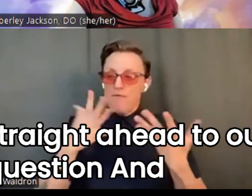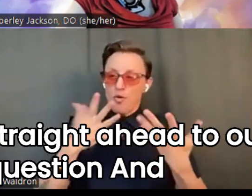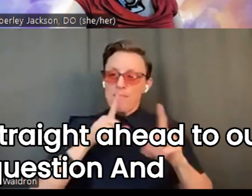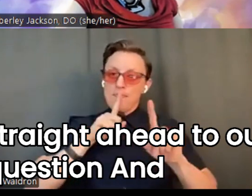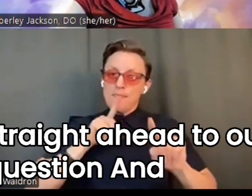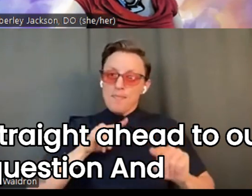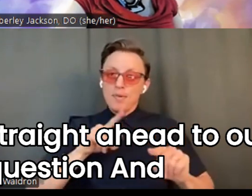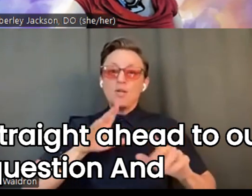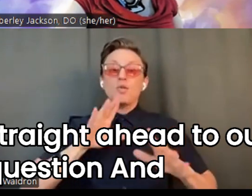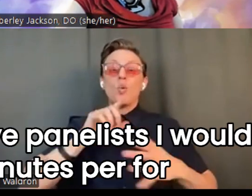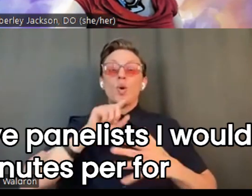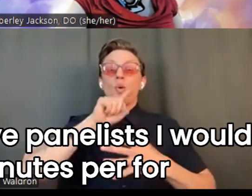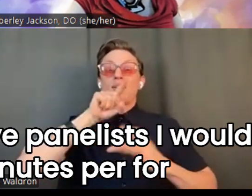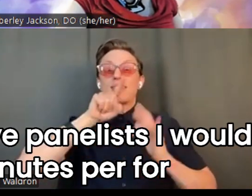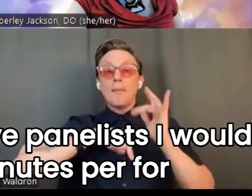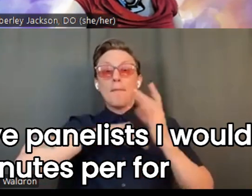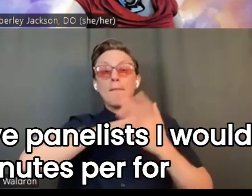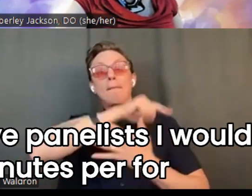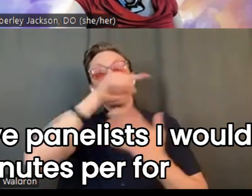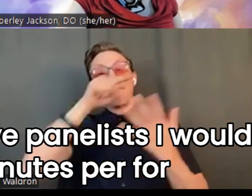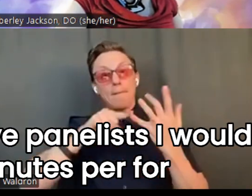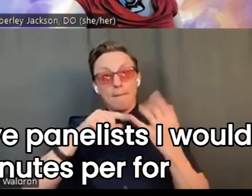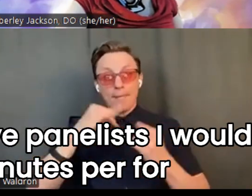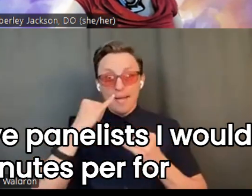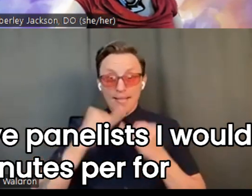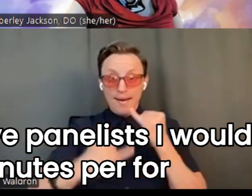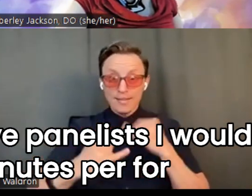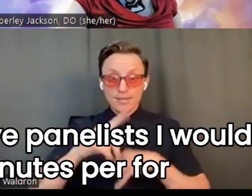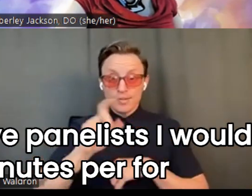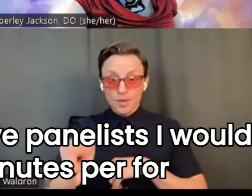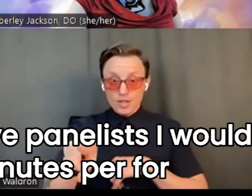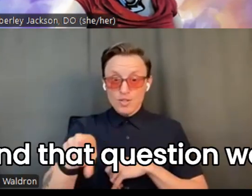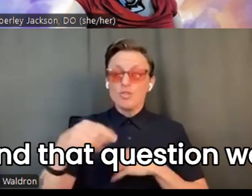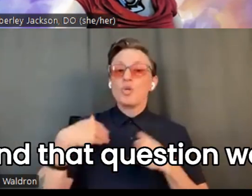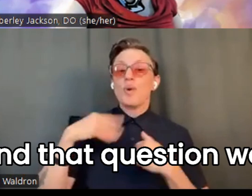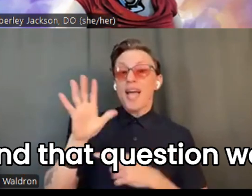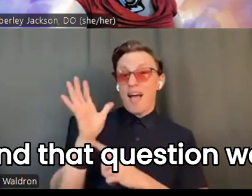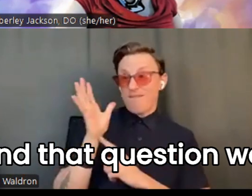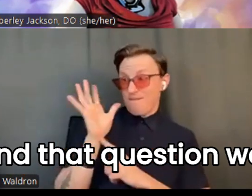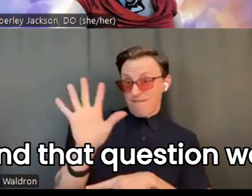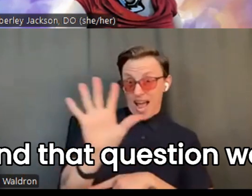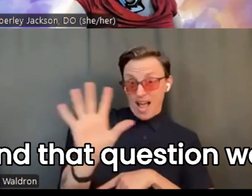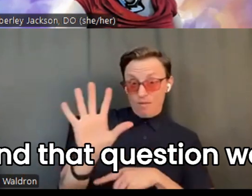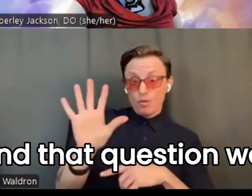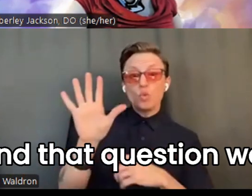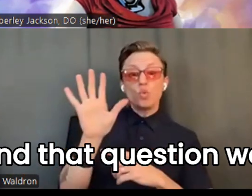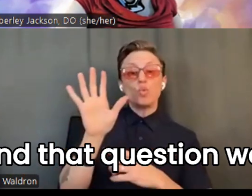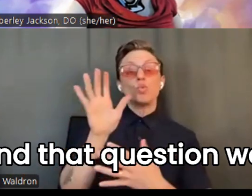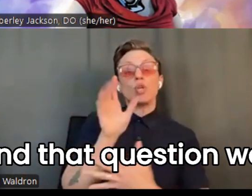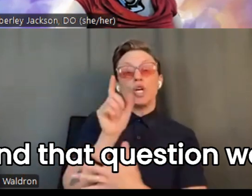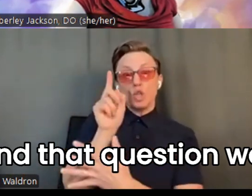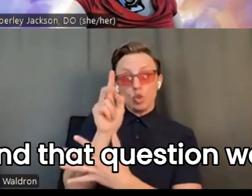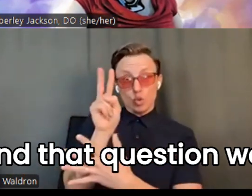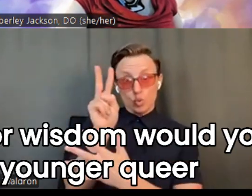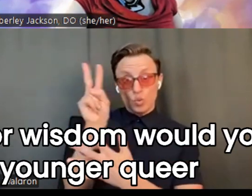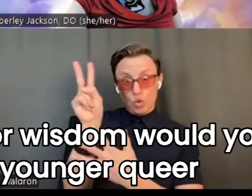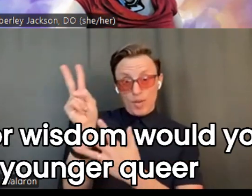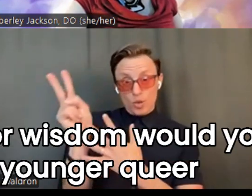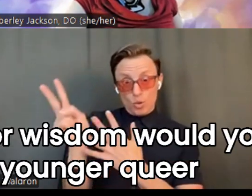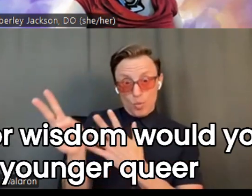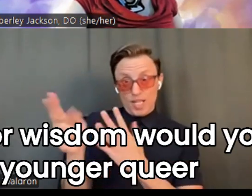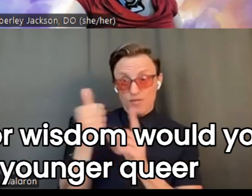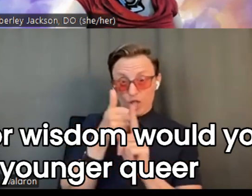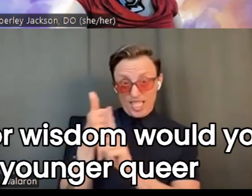last question. And since we have 5 panelists, I would like 2 minutes per for this response. And that question would be,